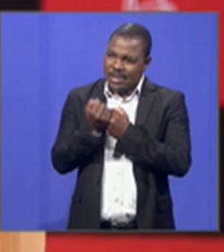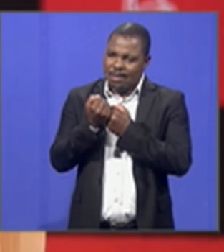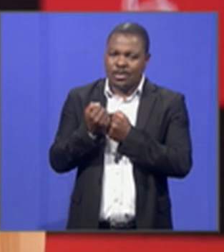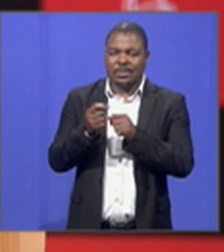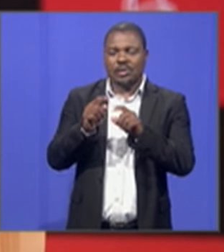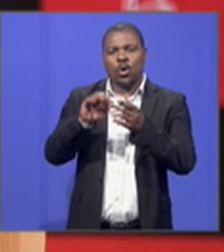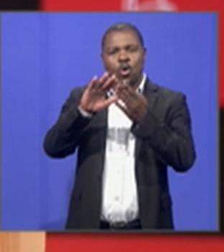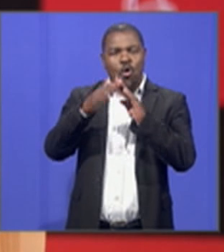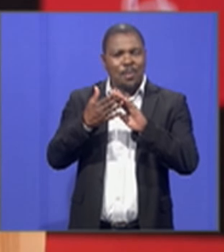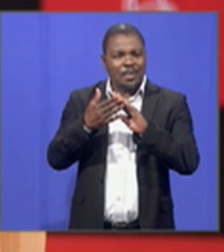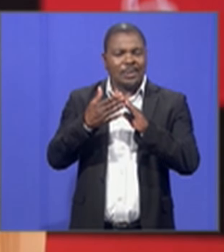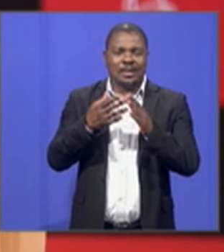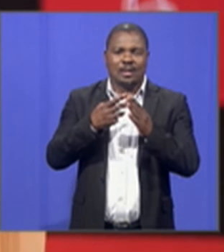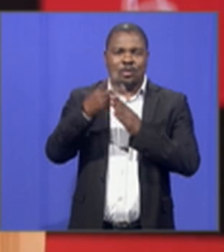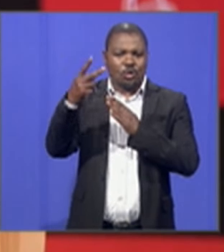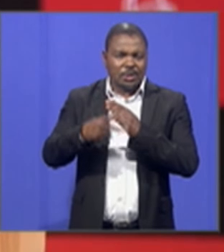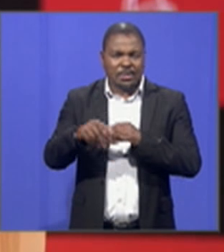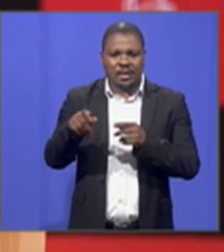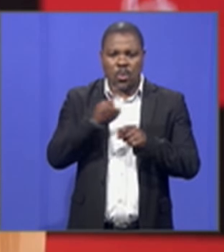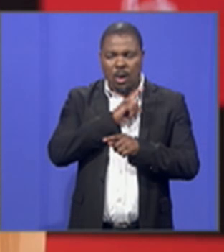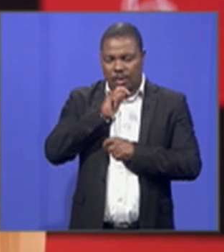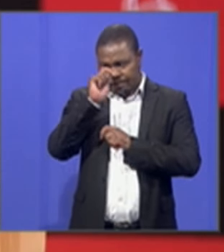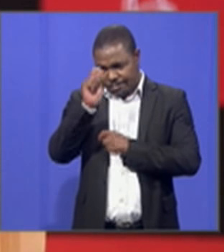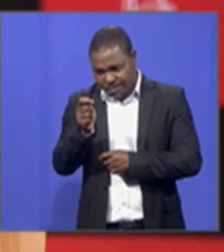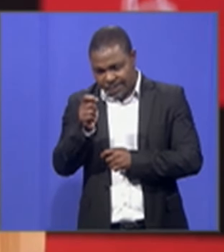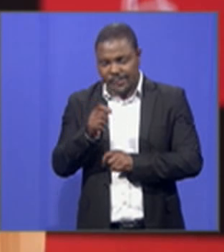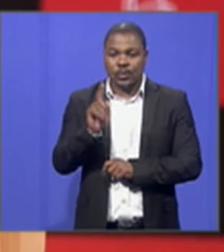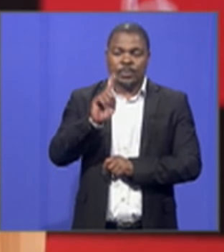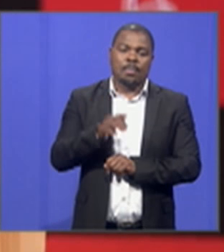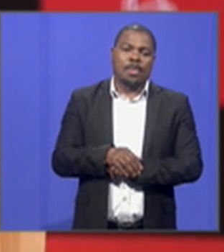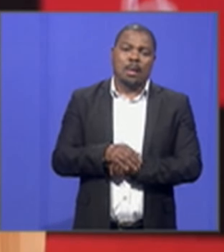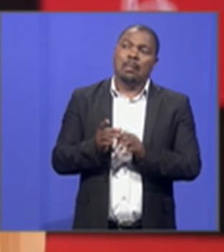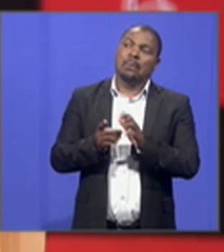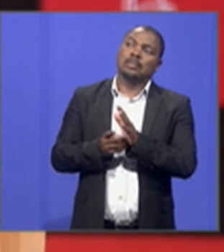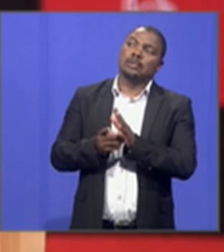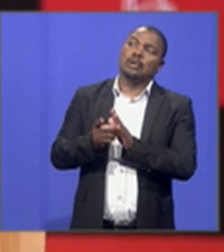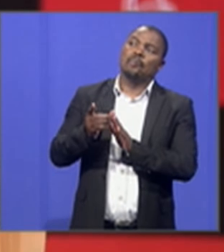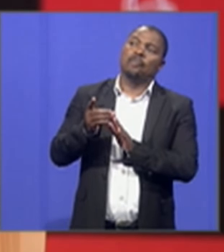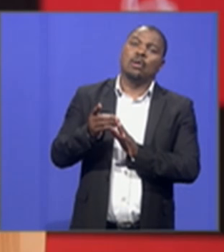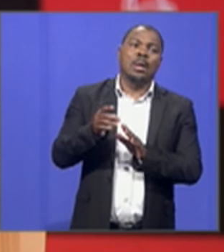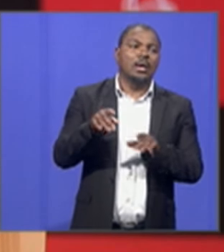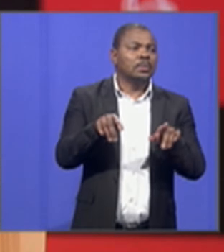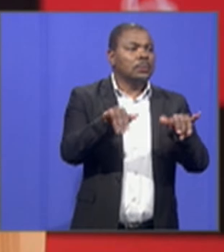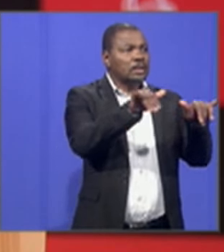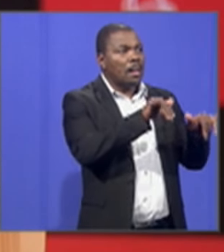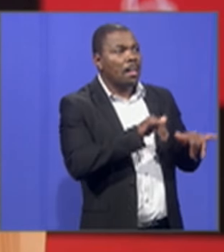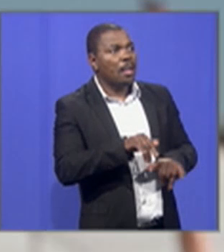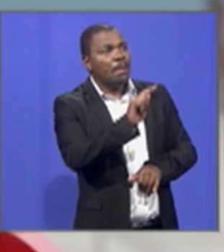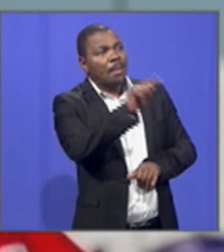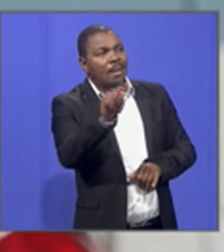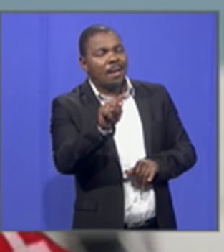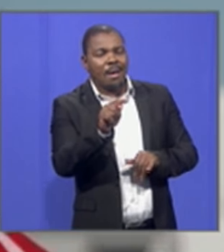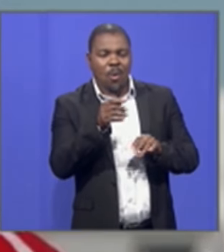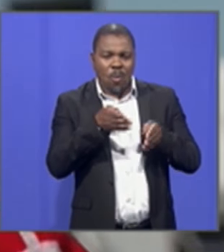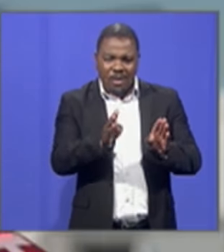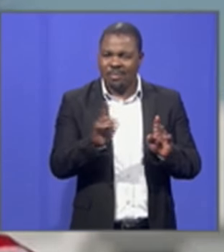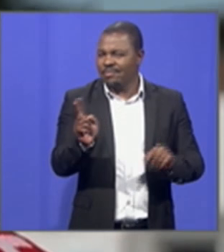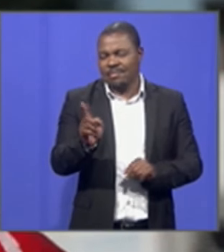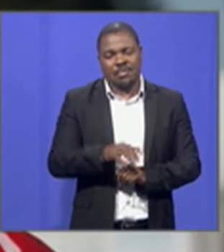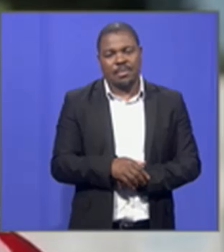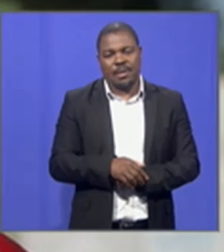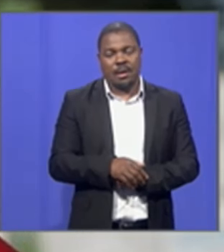community-based projects, recognizing that development cannot follow one-size-fits-all approach. Lebelo